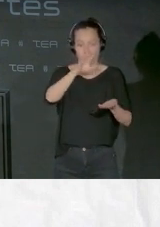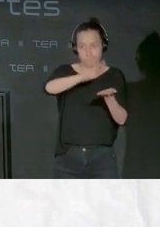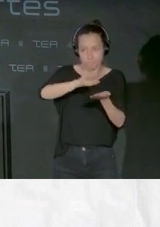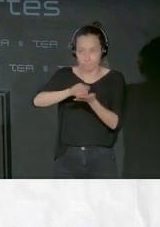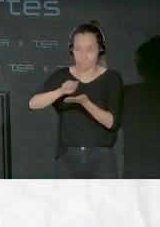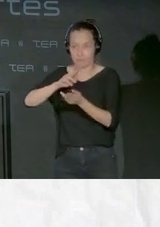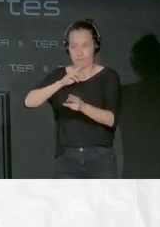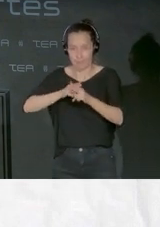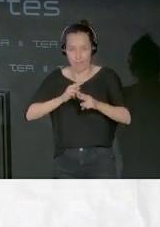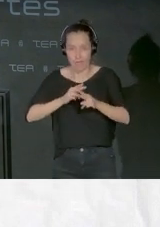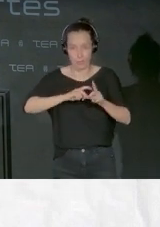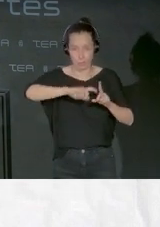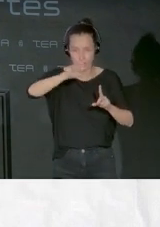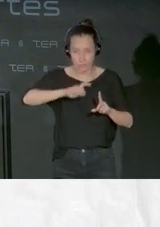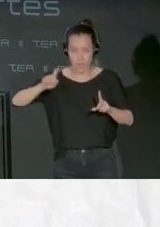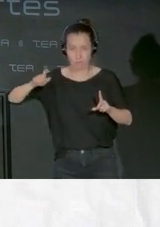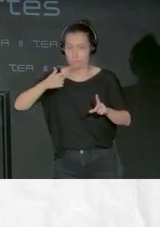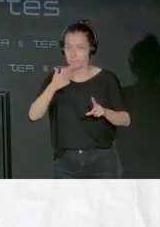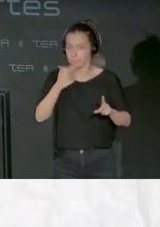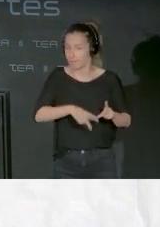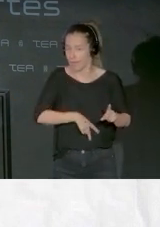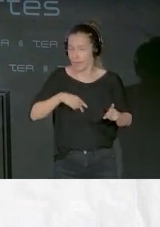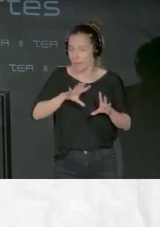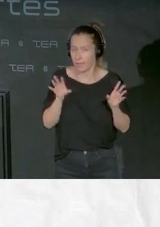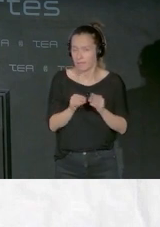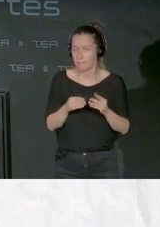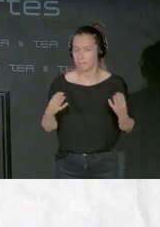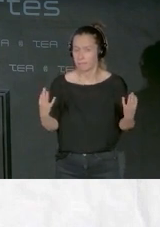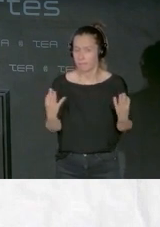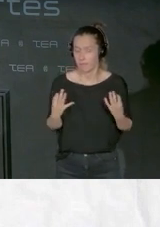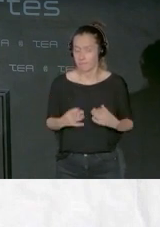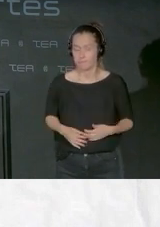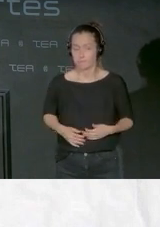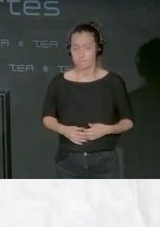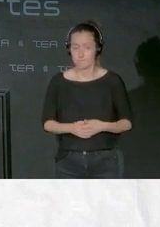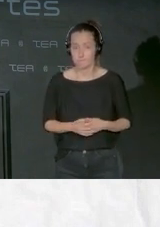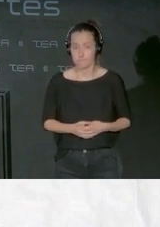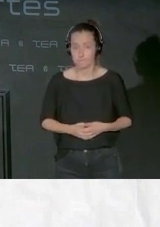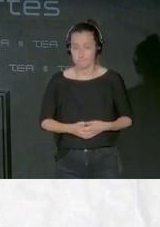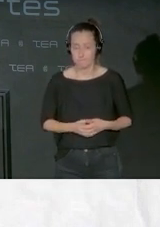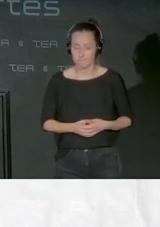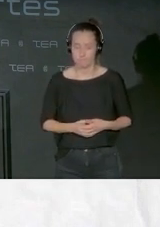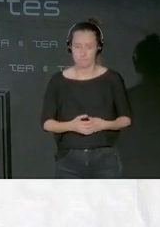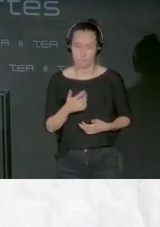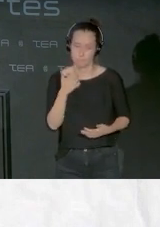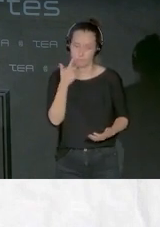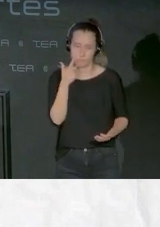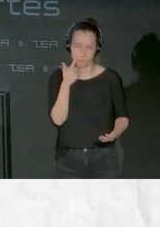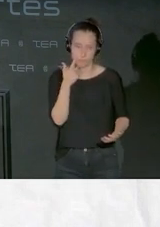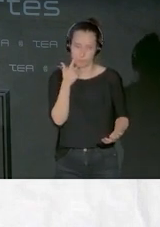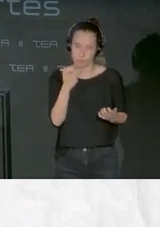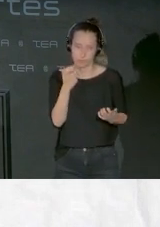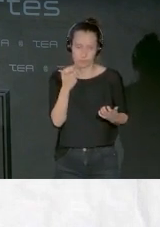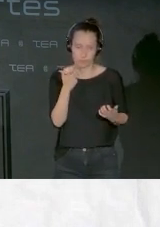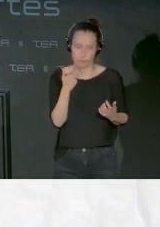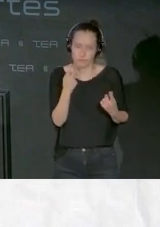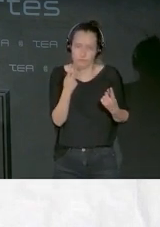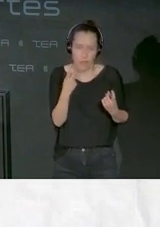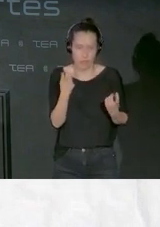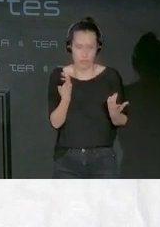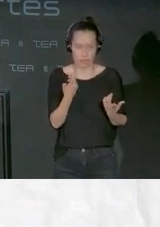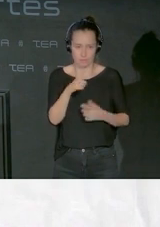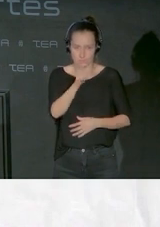and labour shortages, is pretty significant within the sector. So about 40% of companies say it's really hard to find the